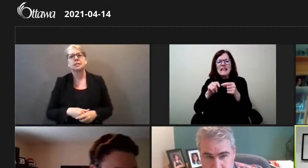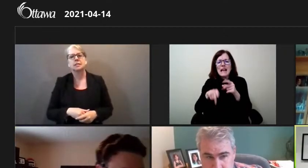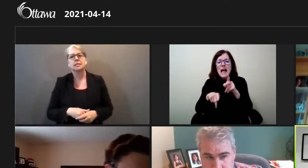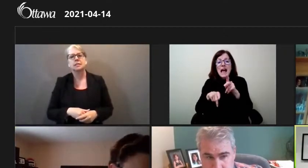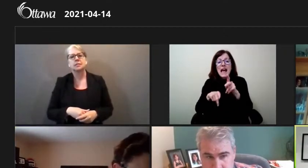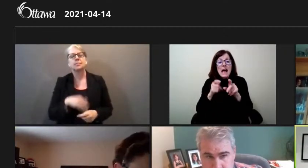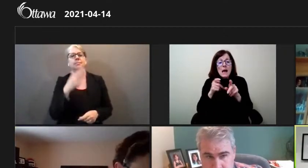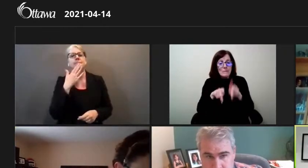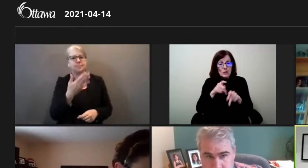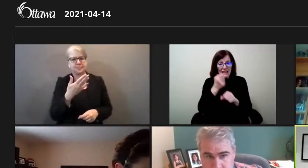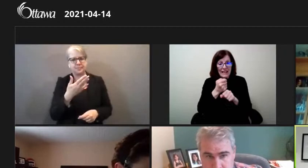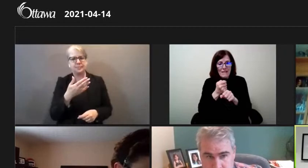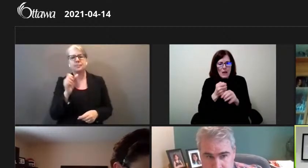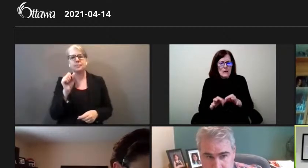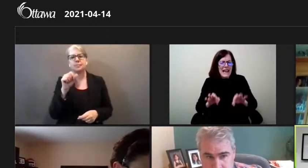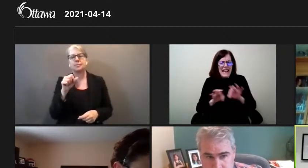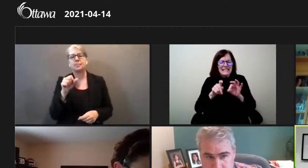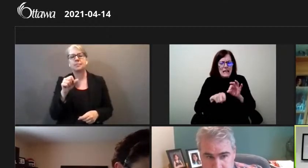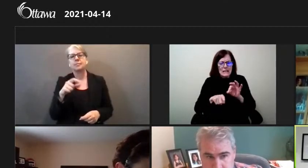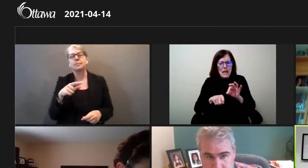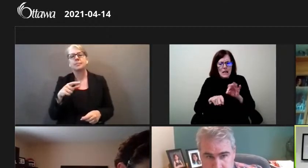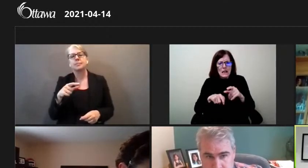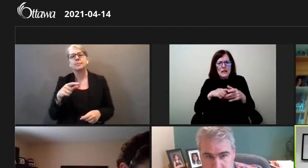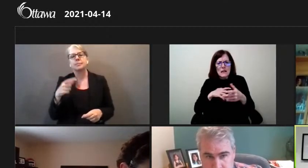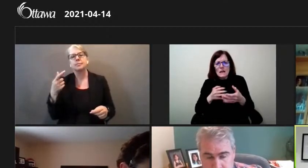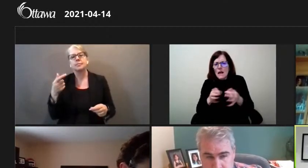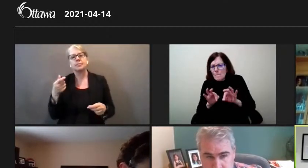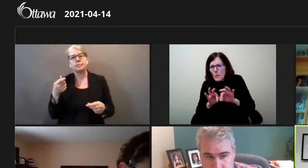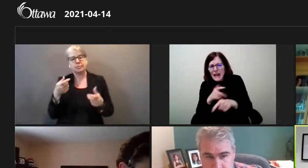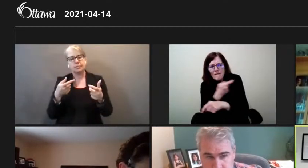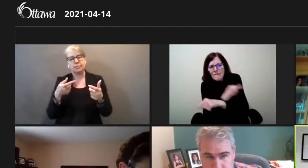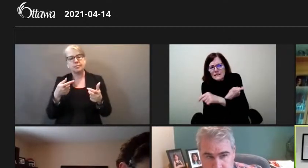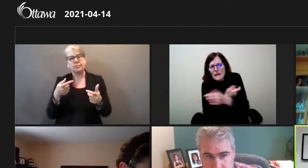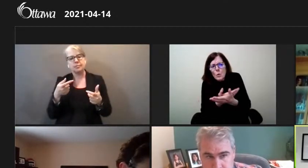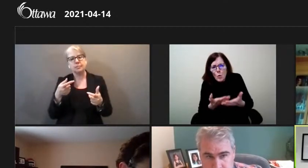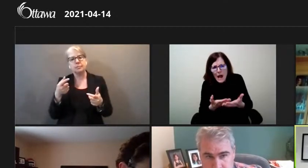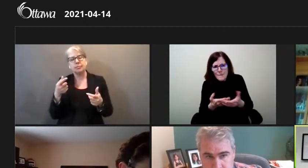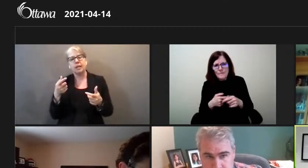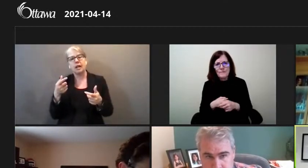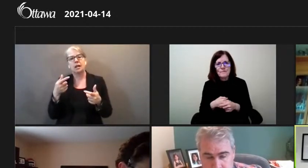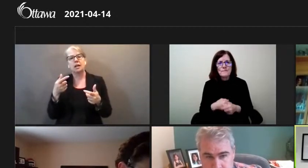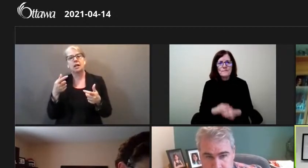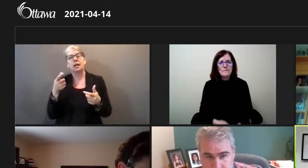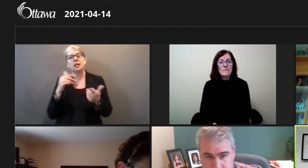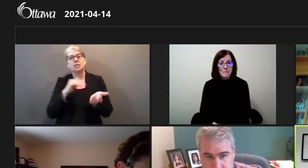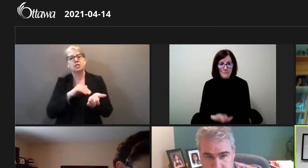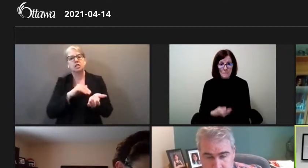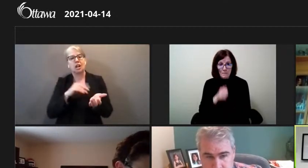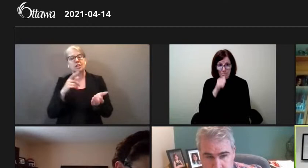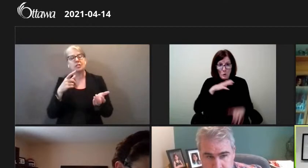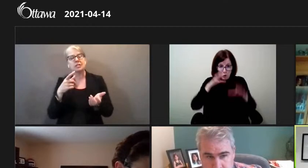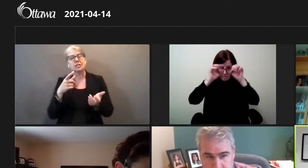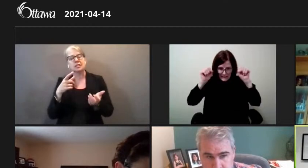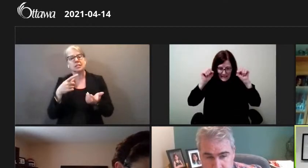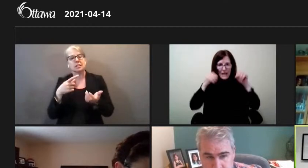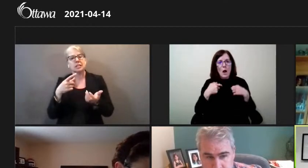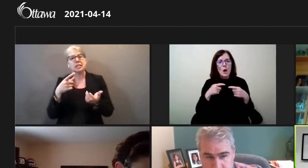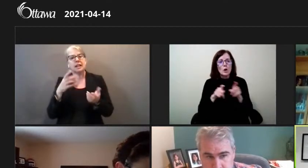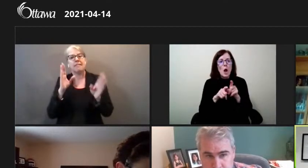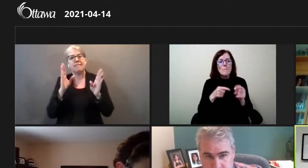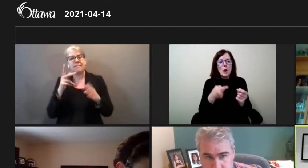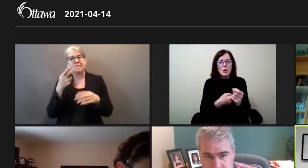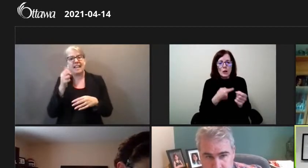Thank you. So, Chair, as the doctors indicated, the phase two does capture what the